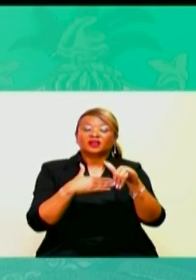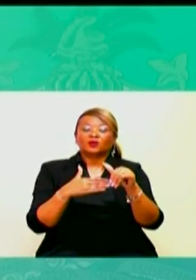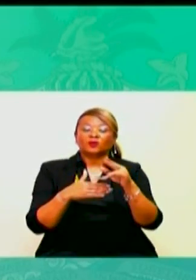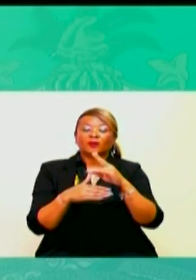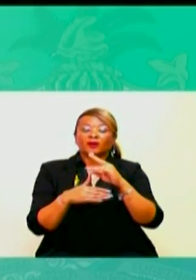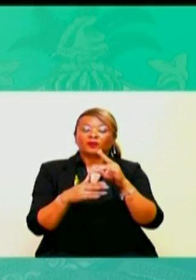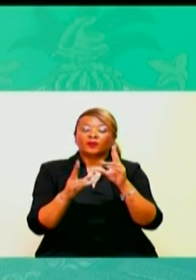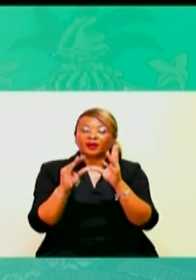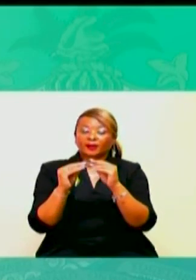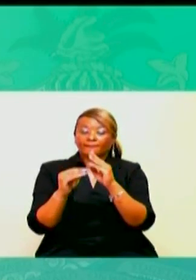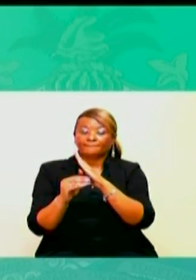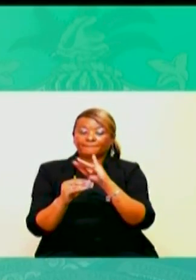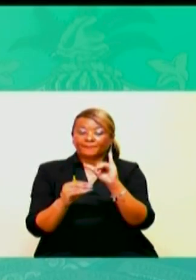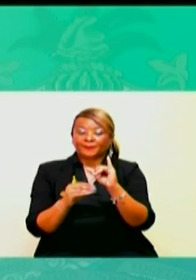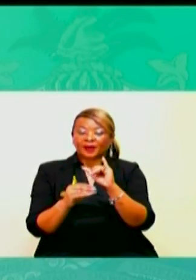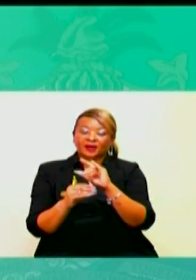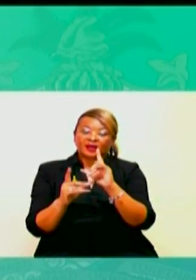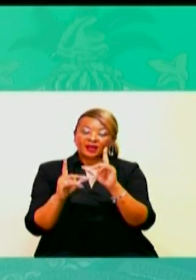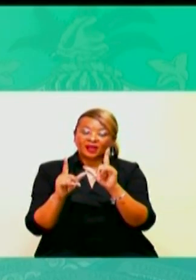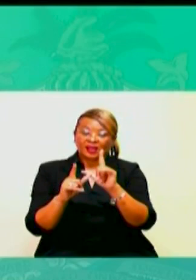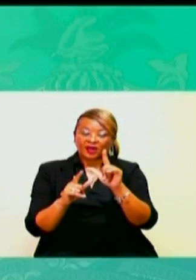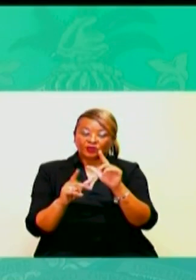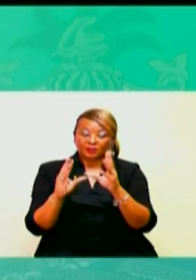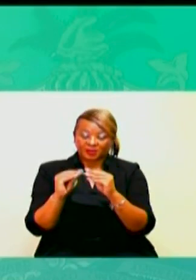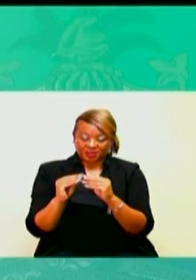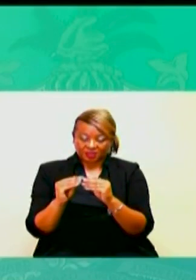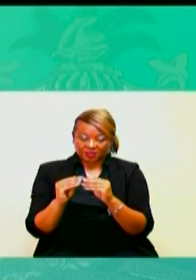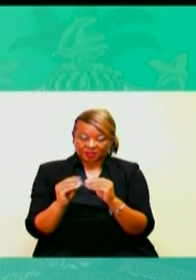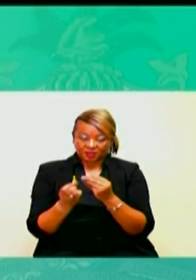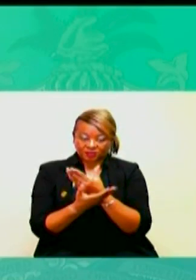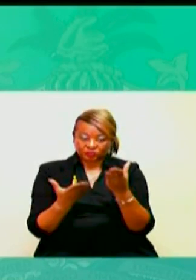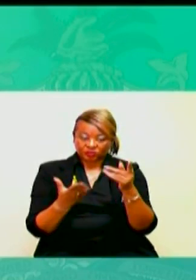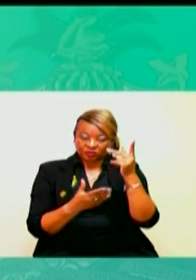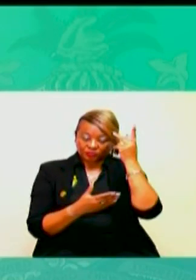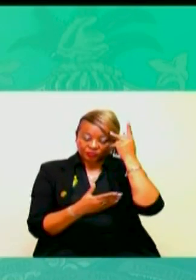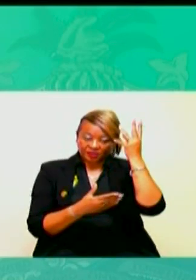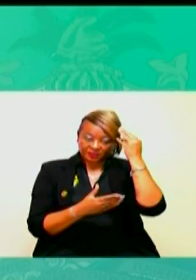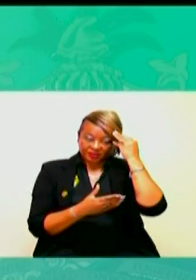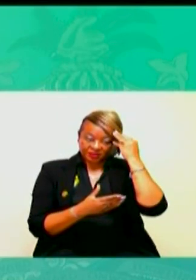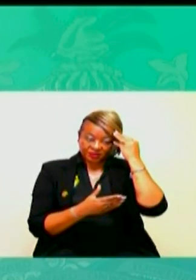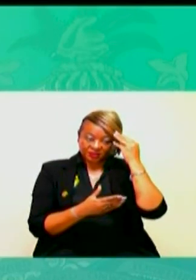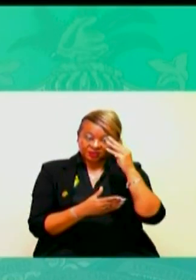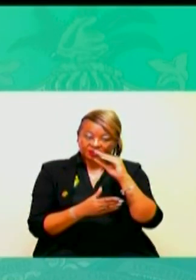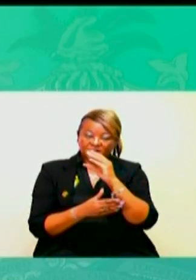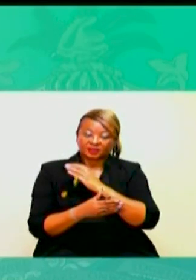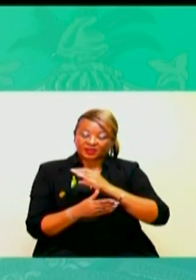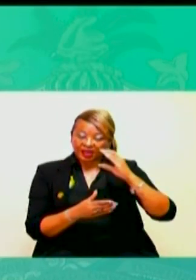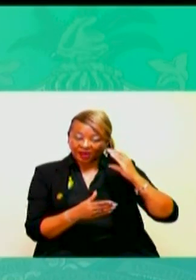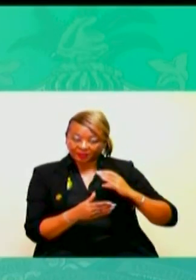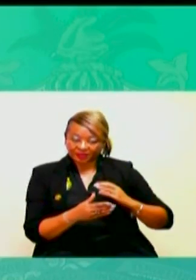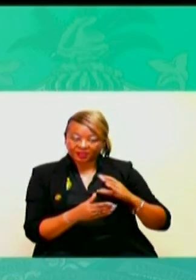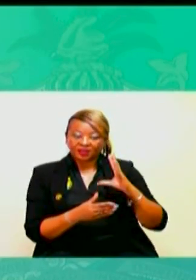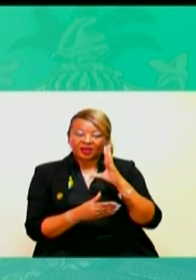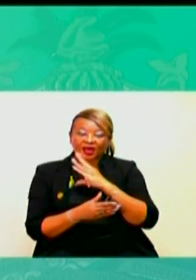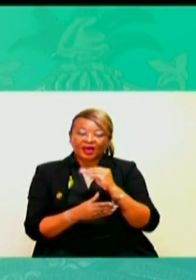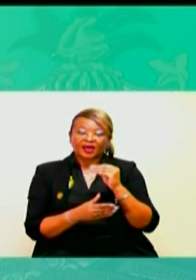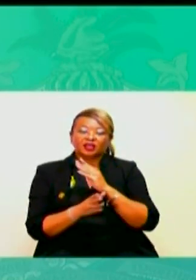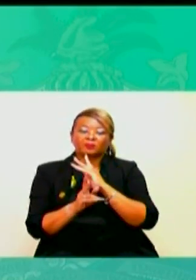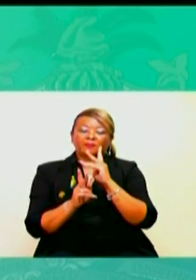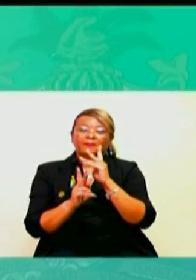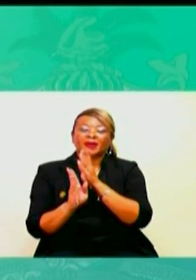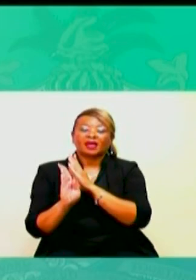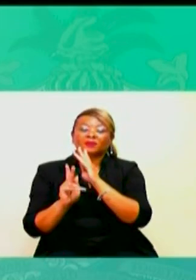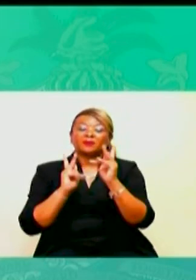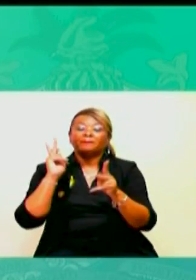bilateral meeting. And he asked that I express to the Honorable Prime Minister, the Cabinet, and indeed to the Bahamian